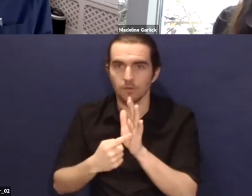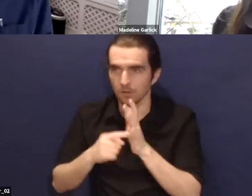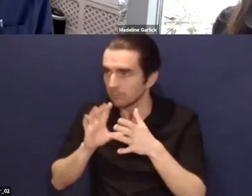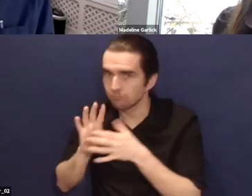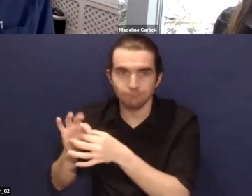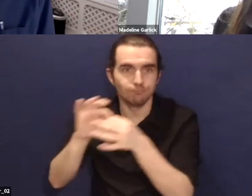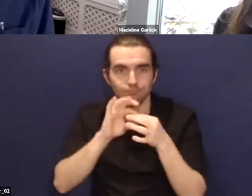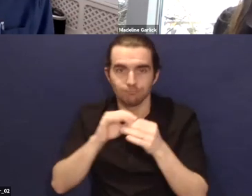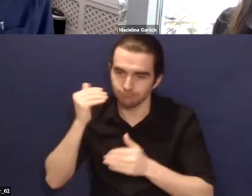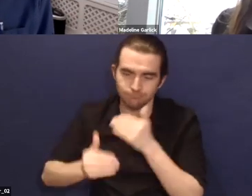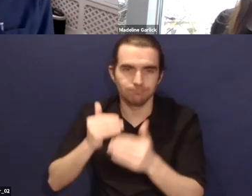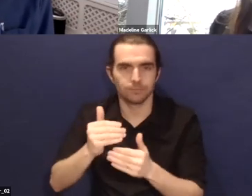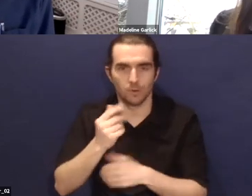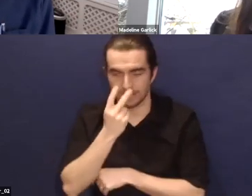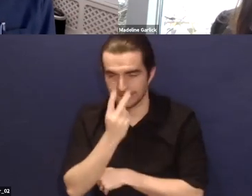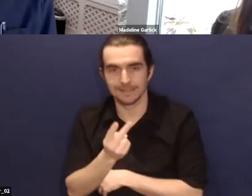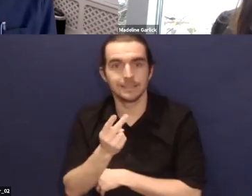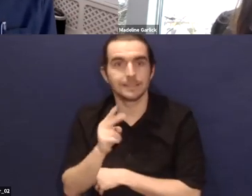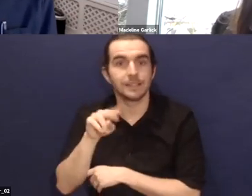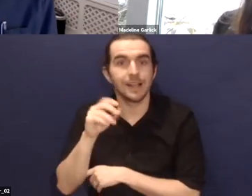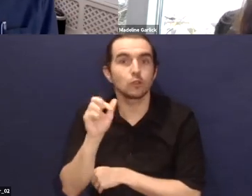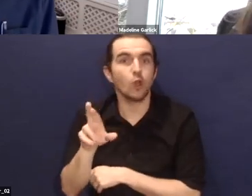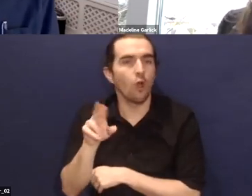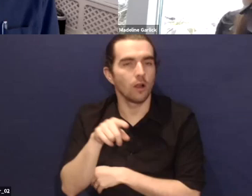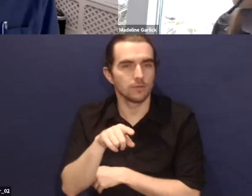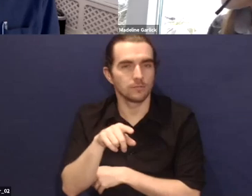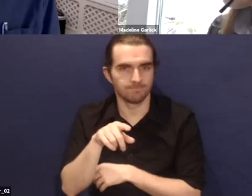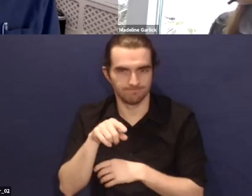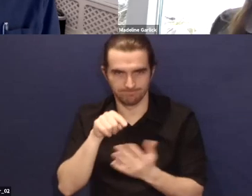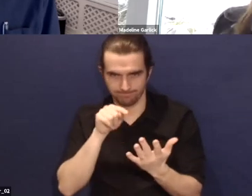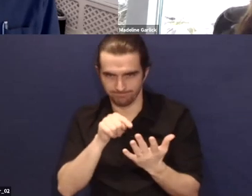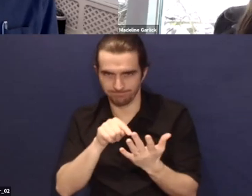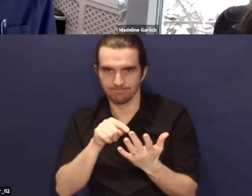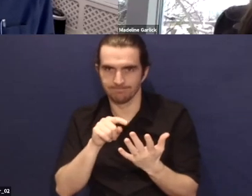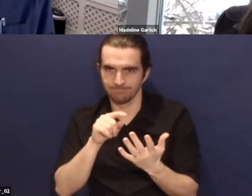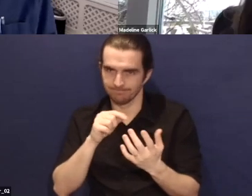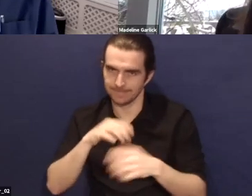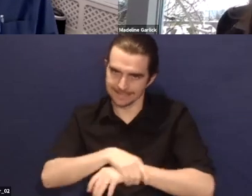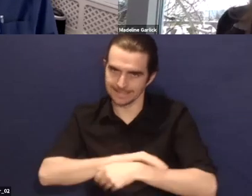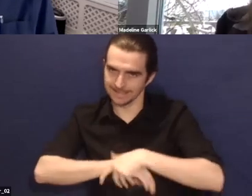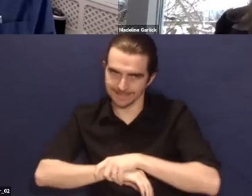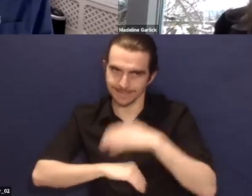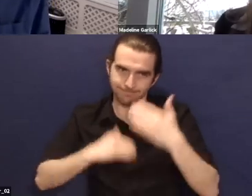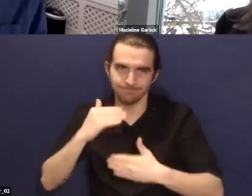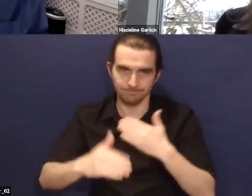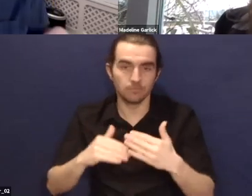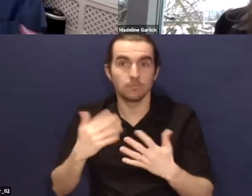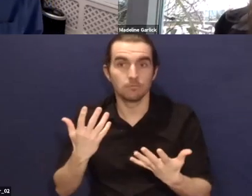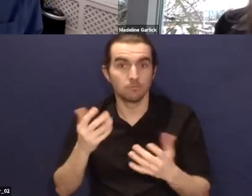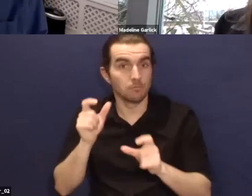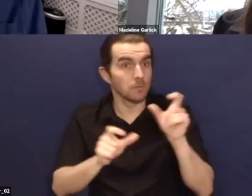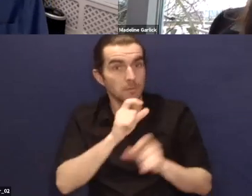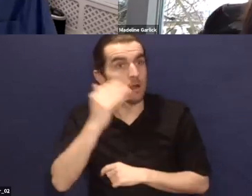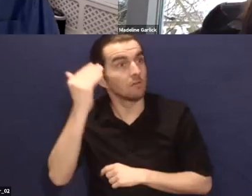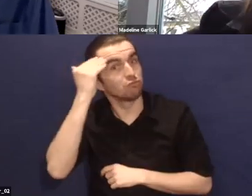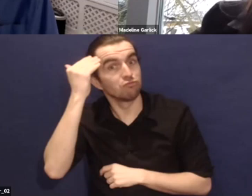to contend with. And let's face it, nobody was thinking of COVID-19 and how UNHCR has had to respond to that, how protection